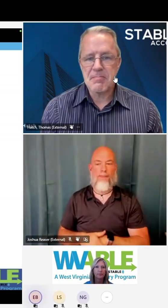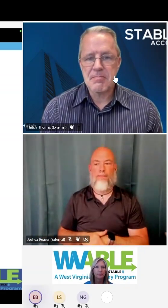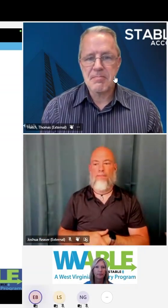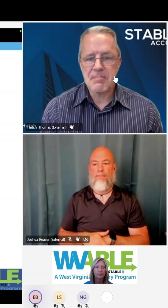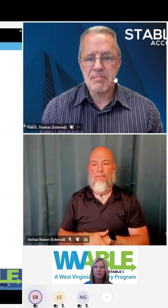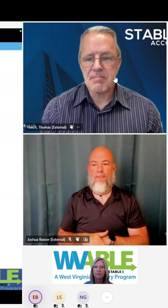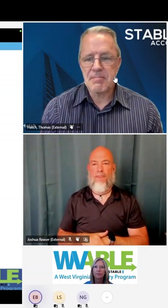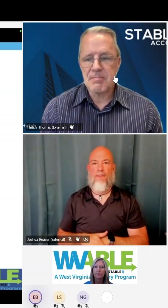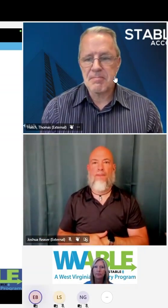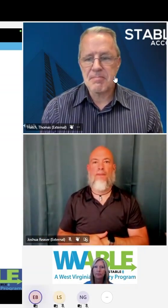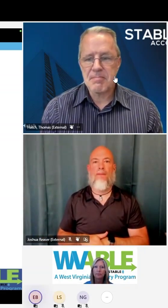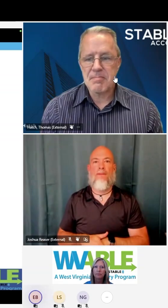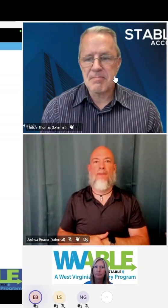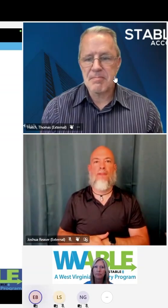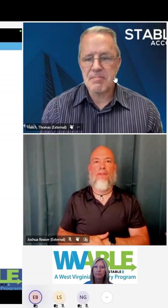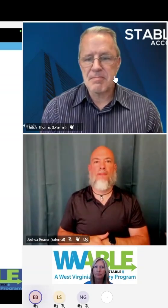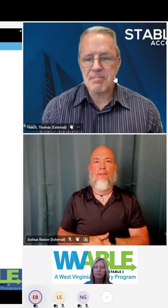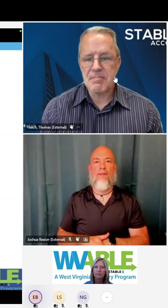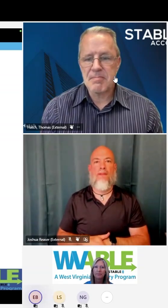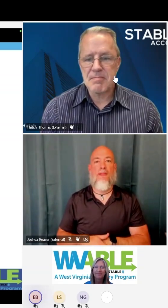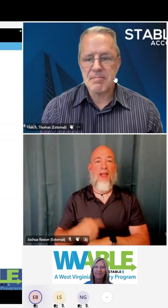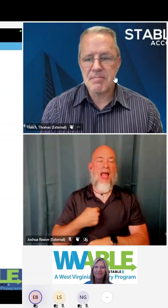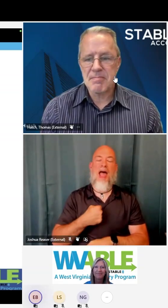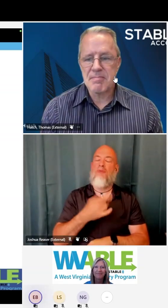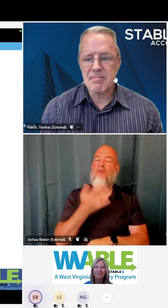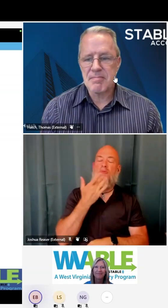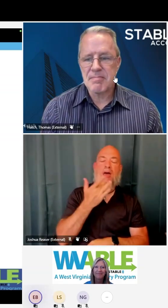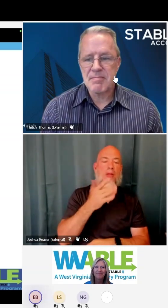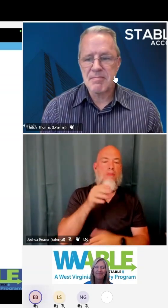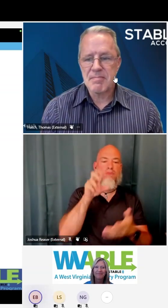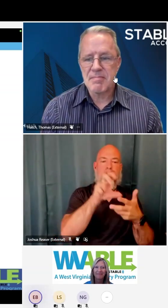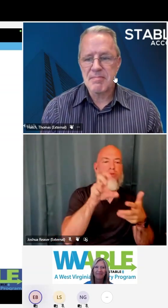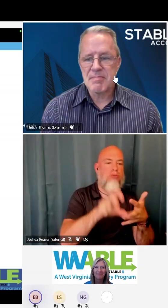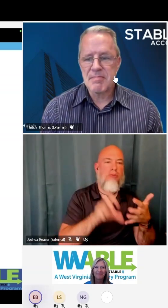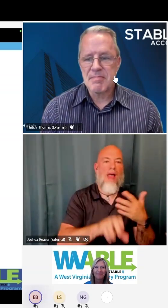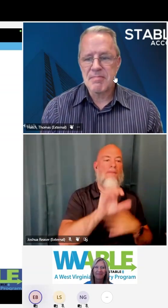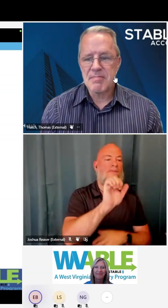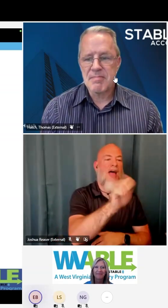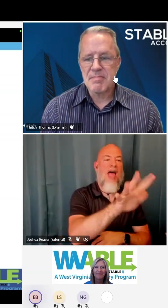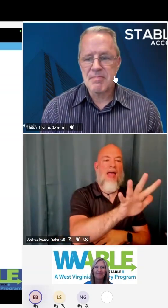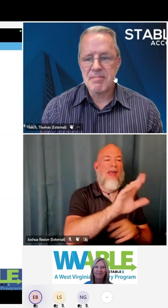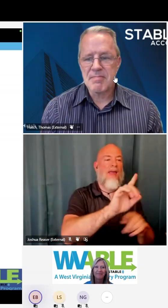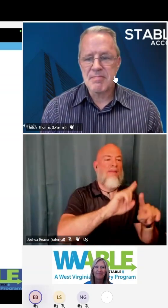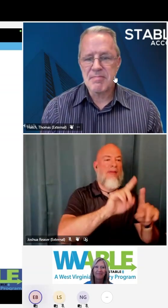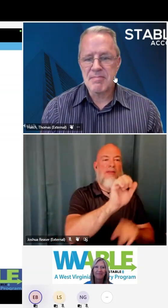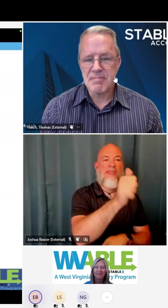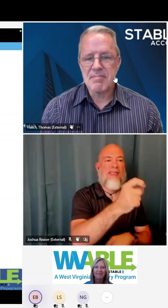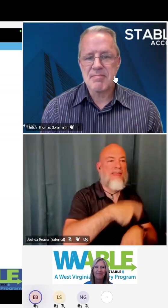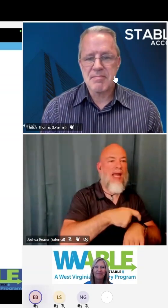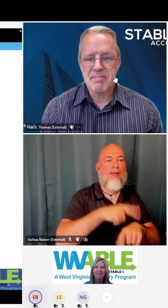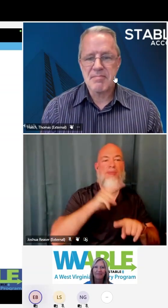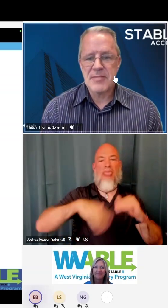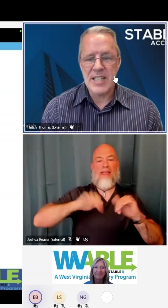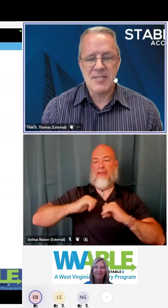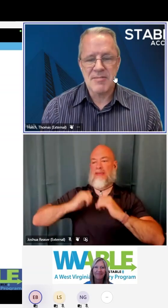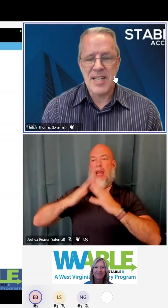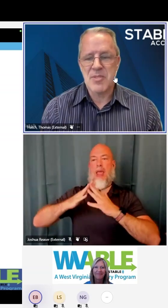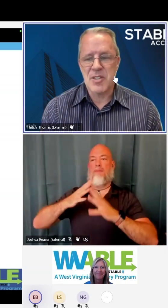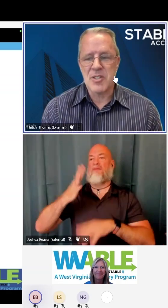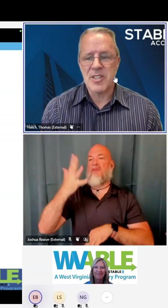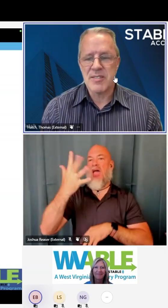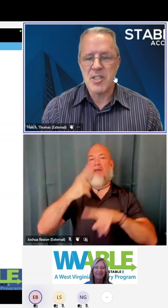Hey, I'd rather input that 5 or 10 times than have to set up 5 or 10 different bank accounts for that. So I'll take it. Thank you.